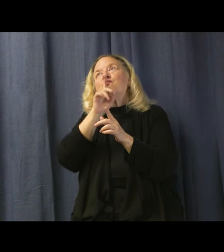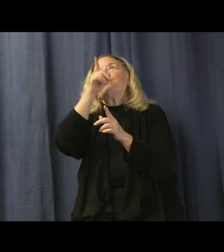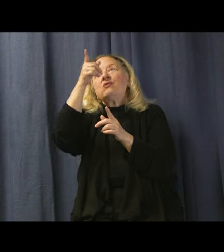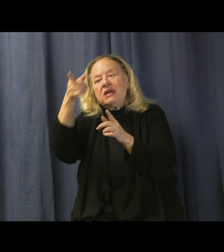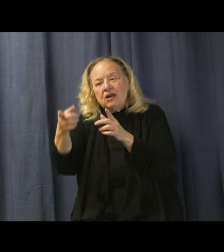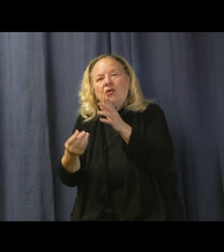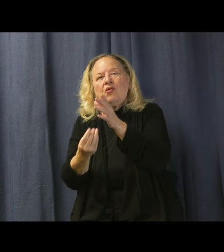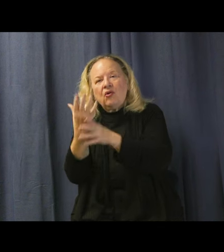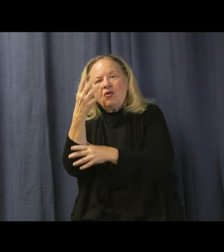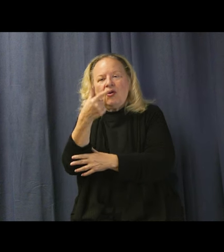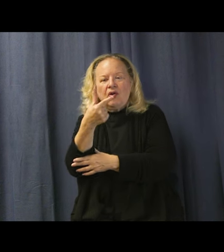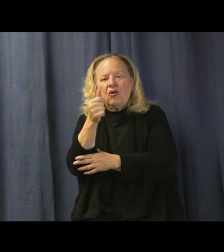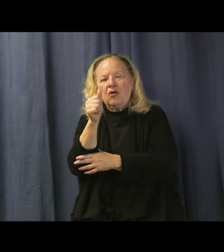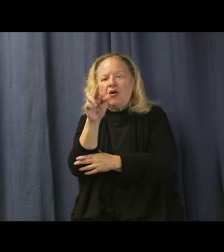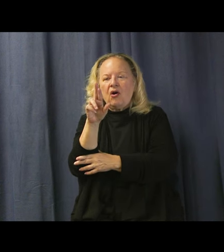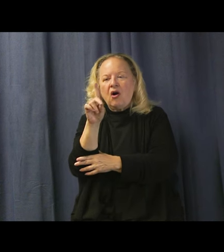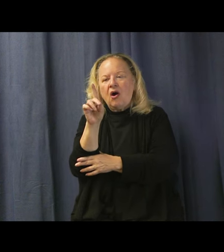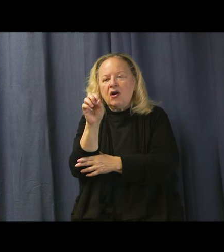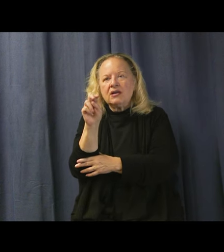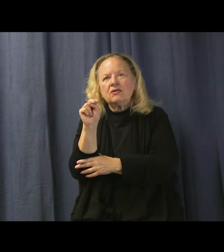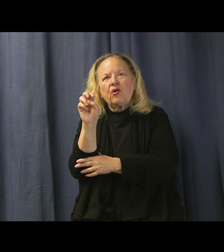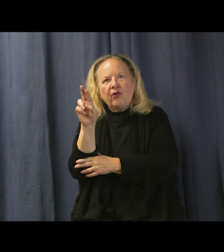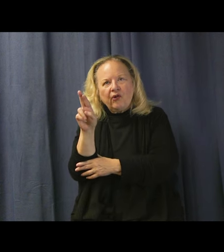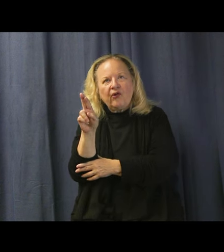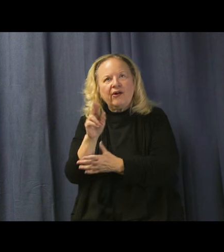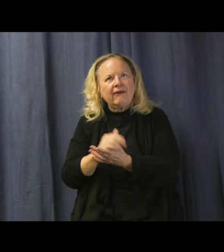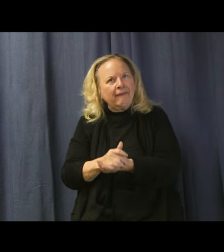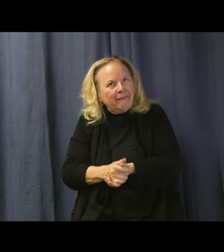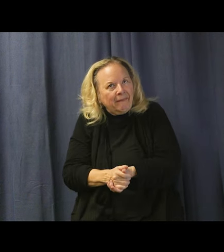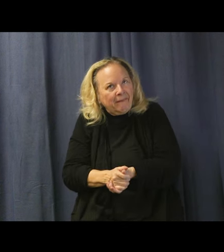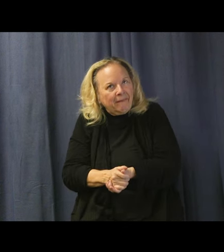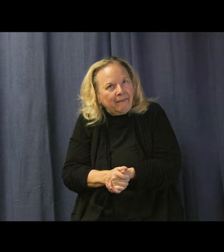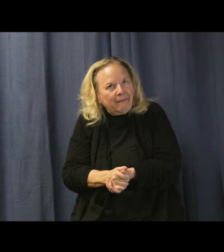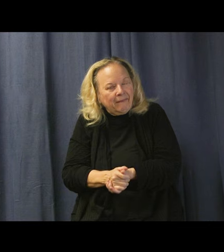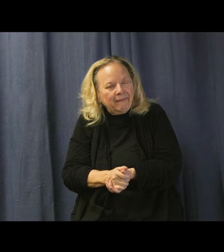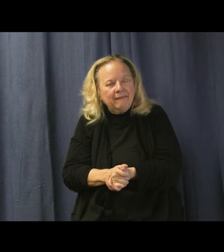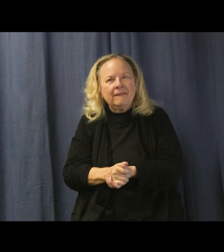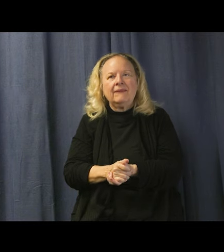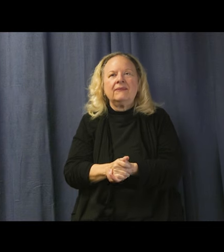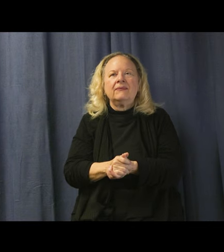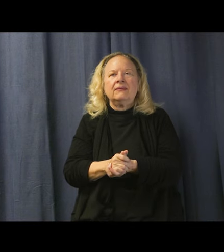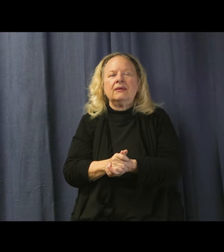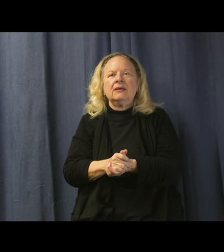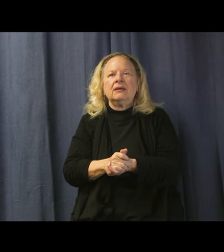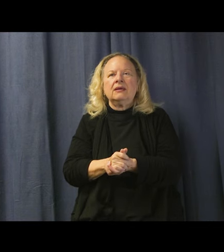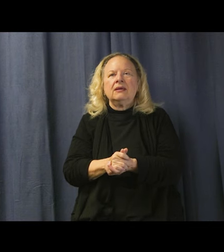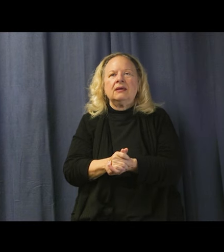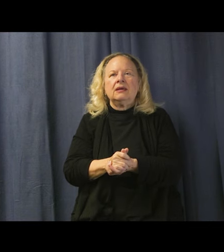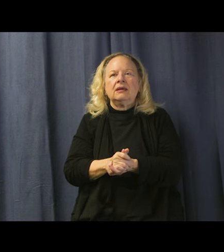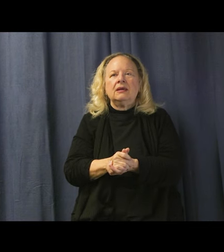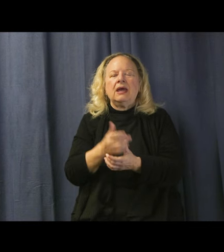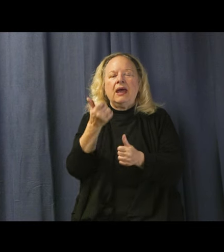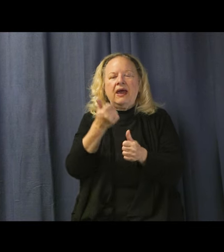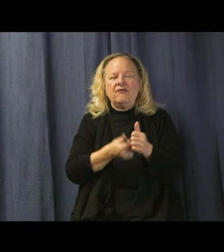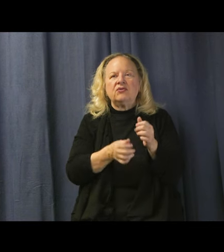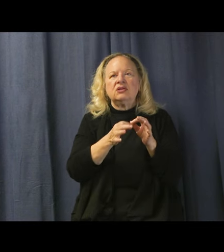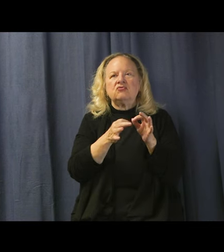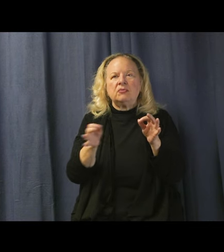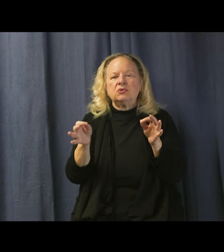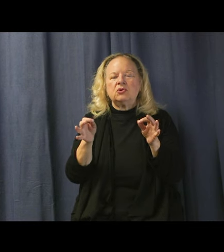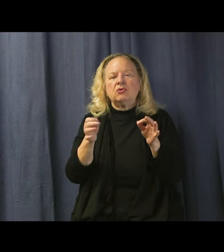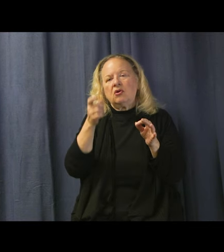He was. Okay. Now, in 2 Timothy 3:16, every scripture is